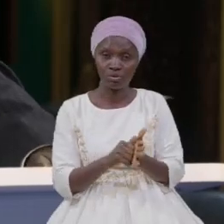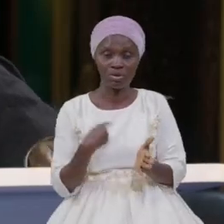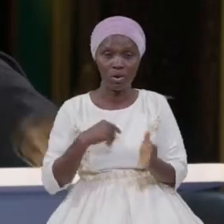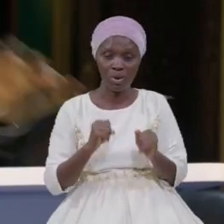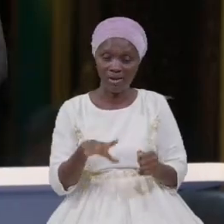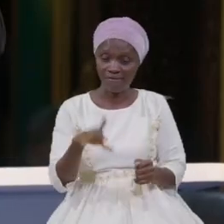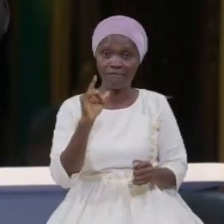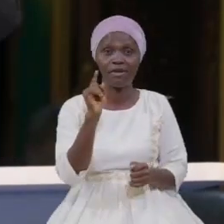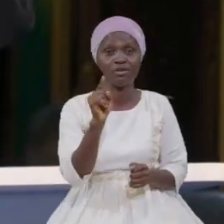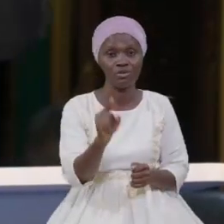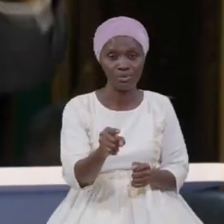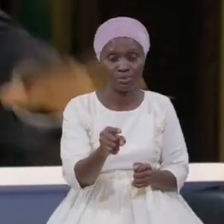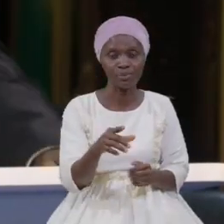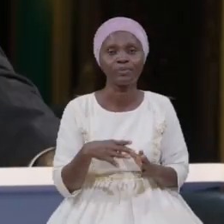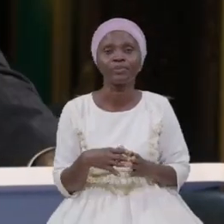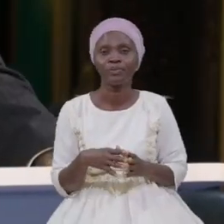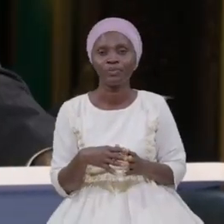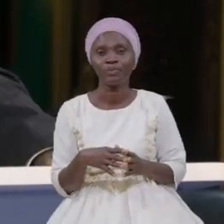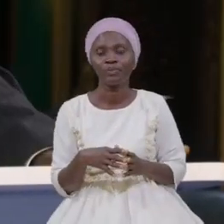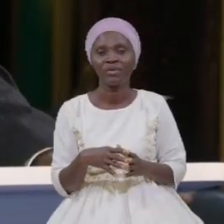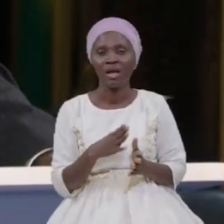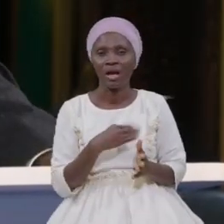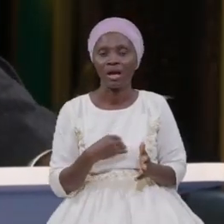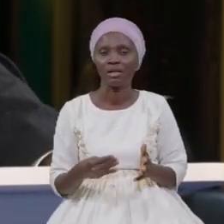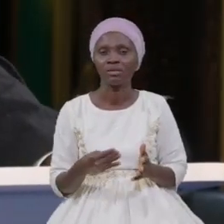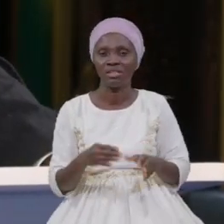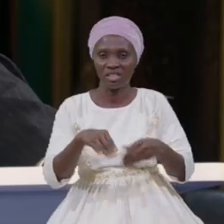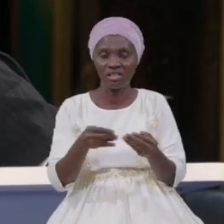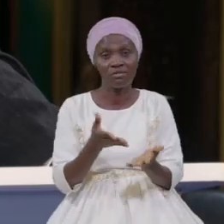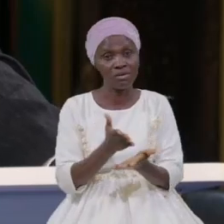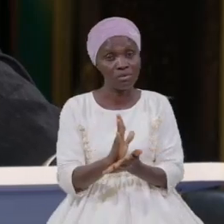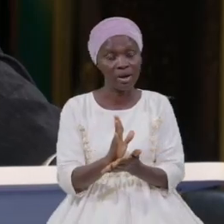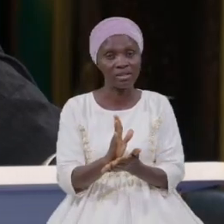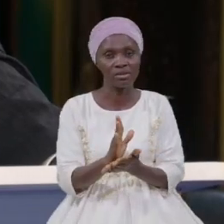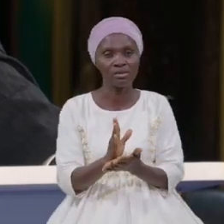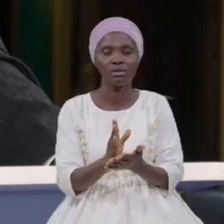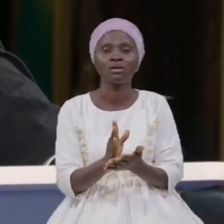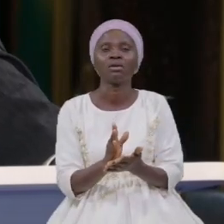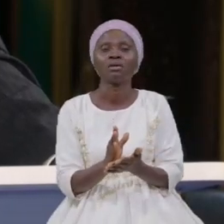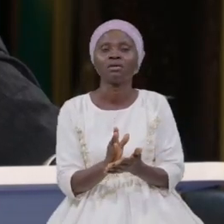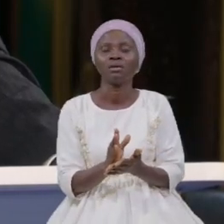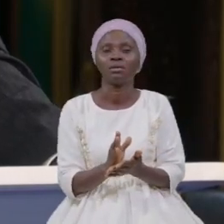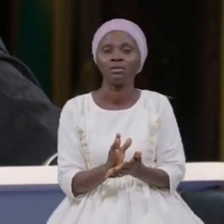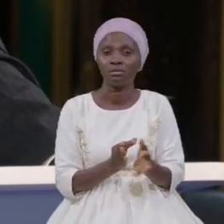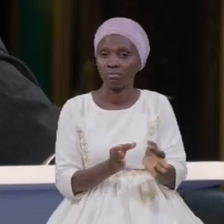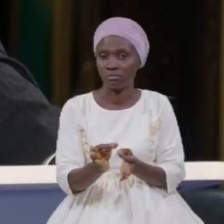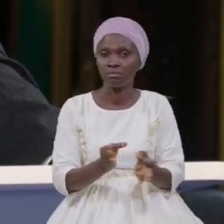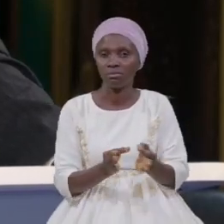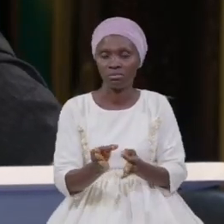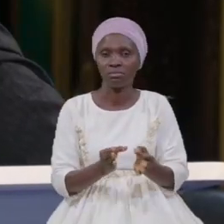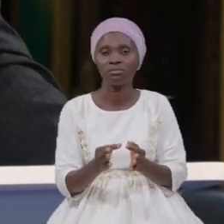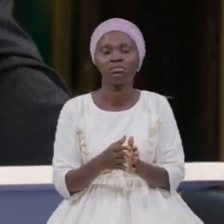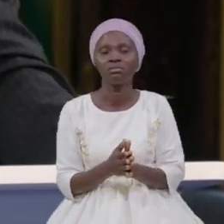descriptive identities, whatever will help the counselors to reach you in order